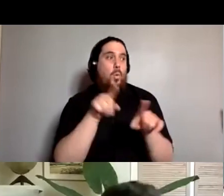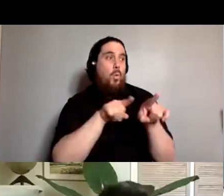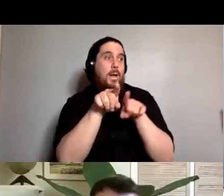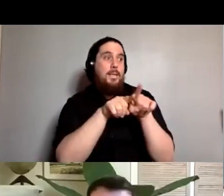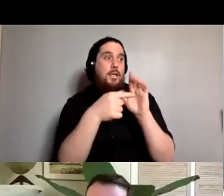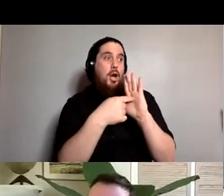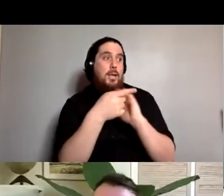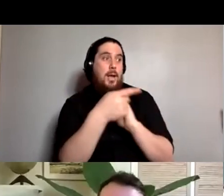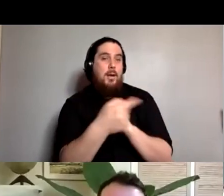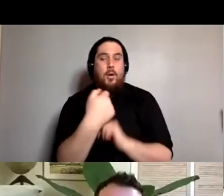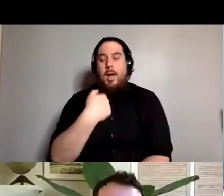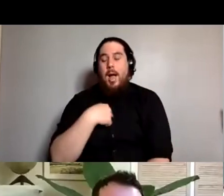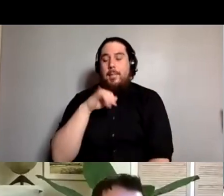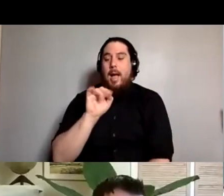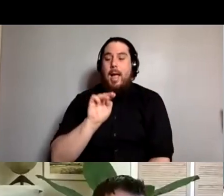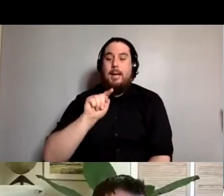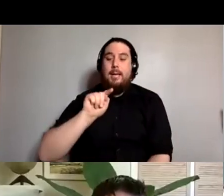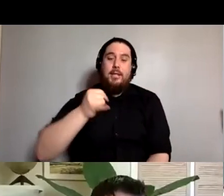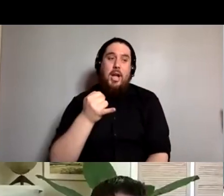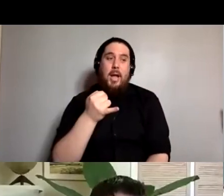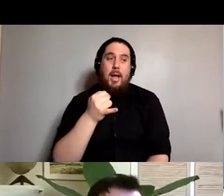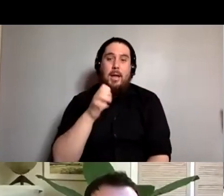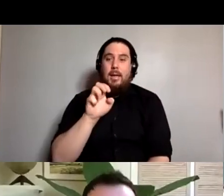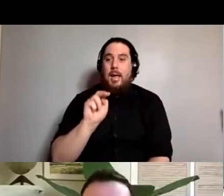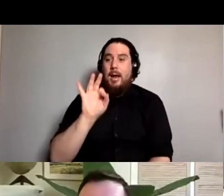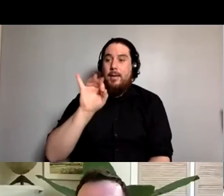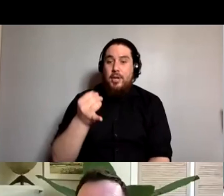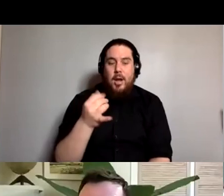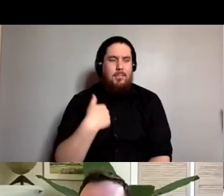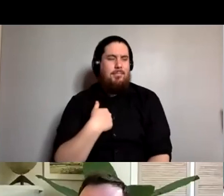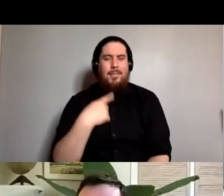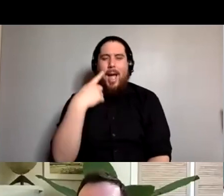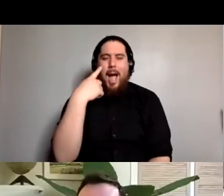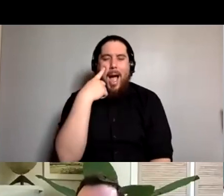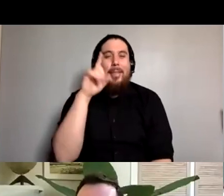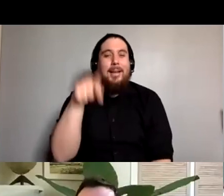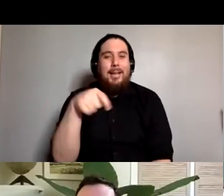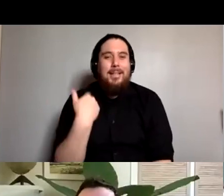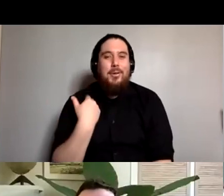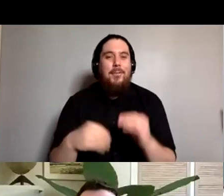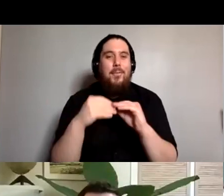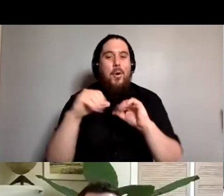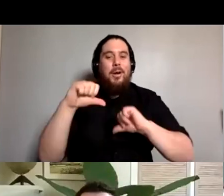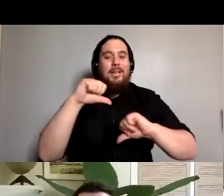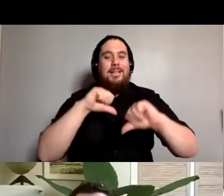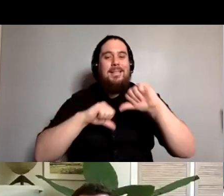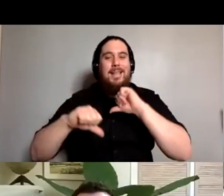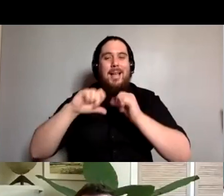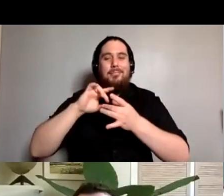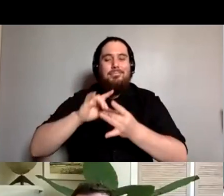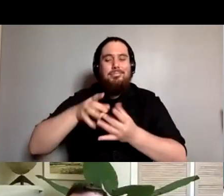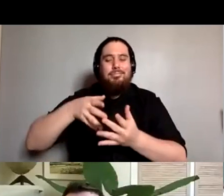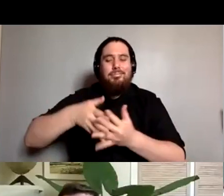Or I am INTJ. I think that there needs to be more science behind some of these